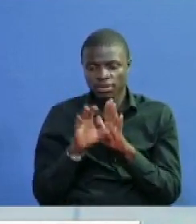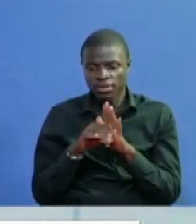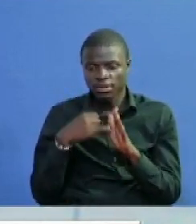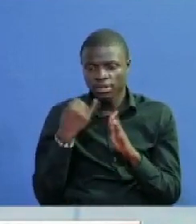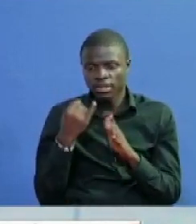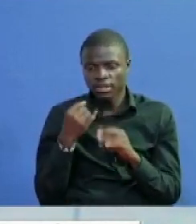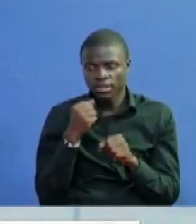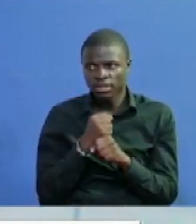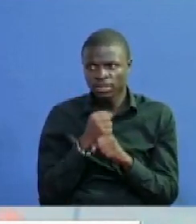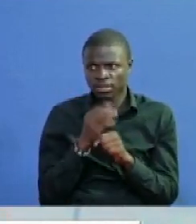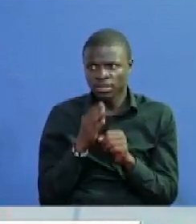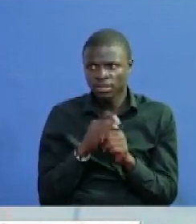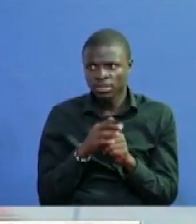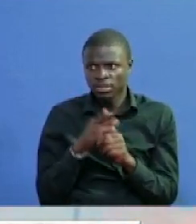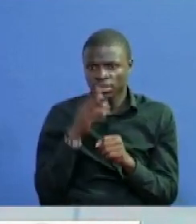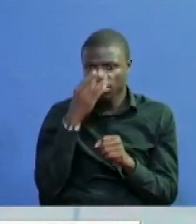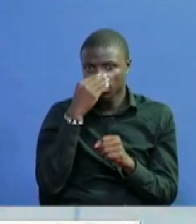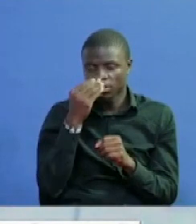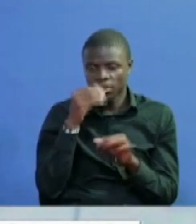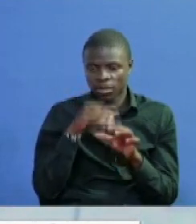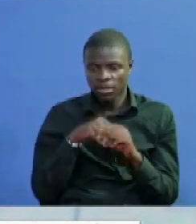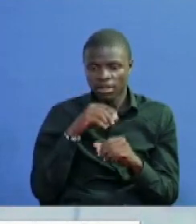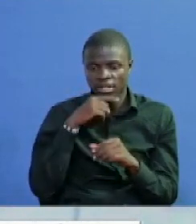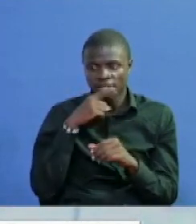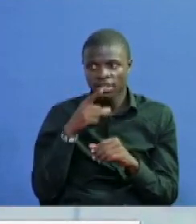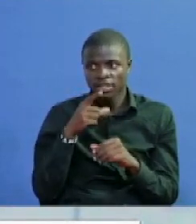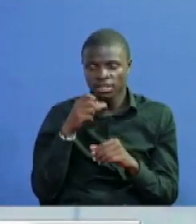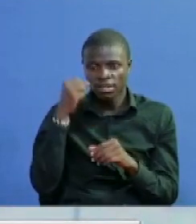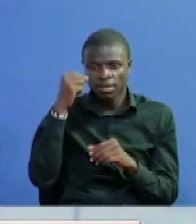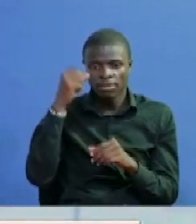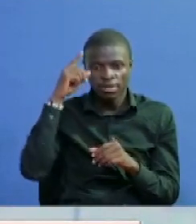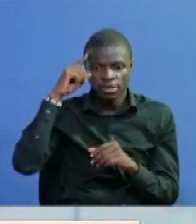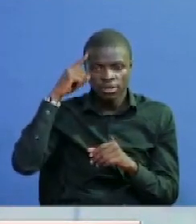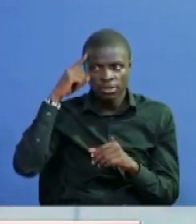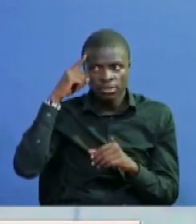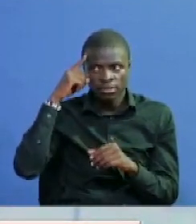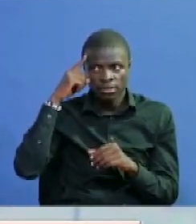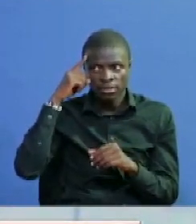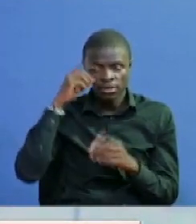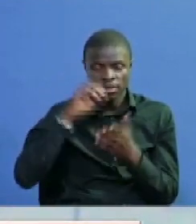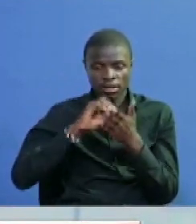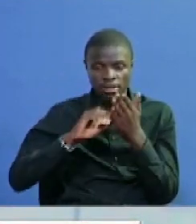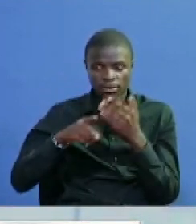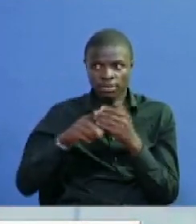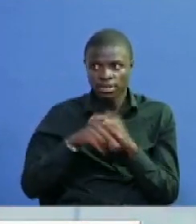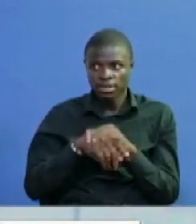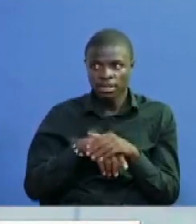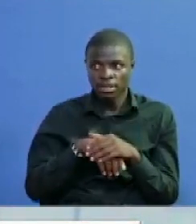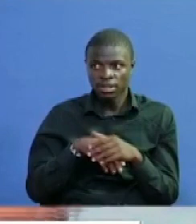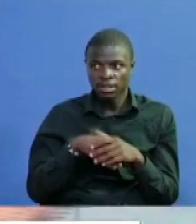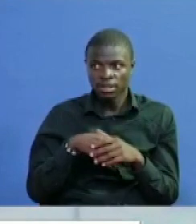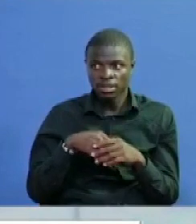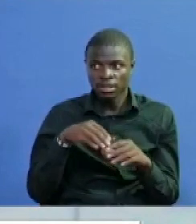operational. So RUTO, in his political mind, already removes that. In the